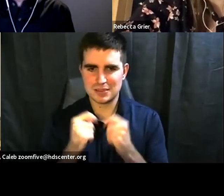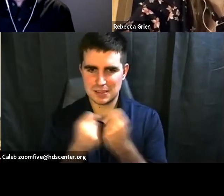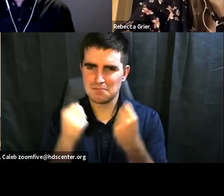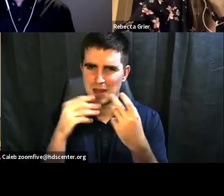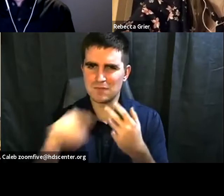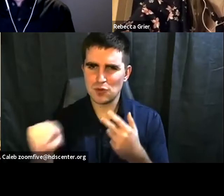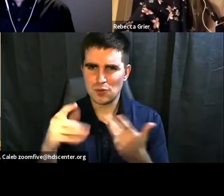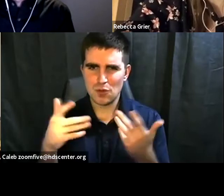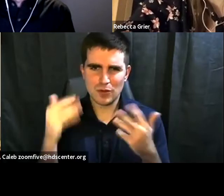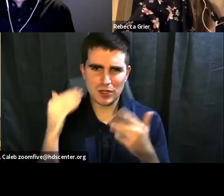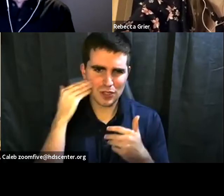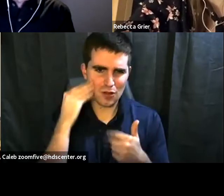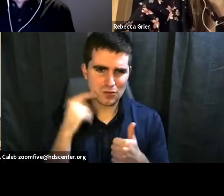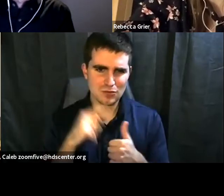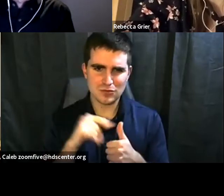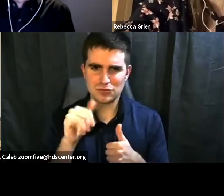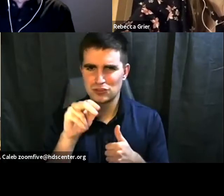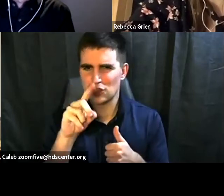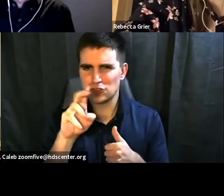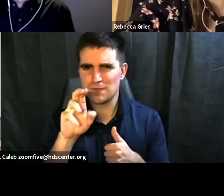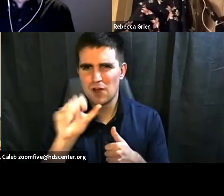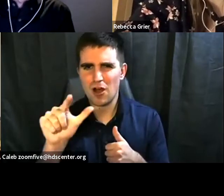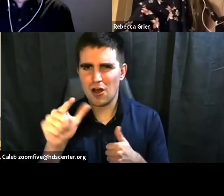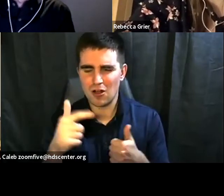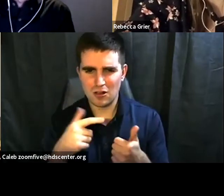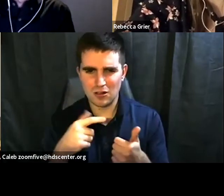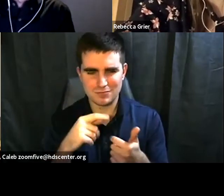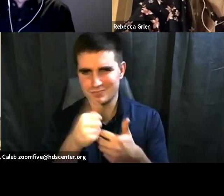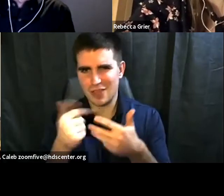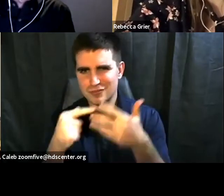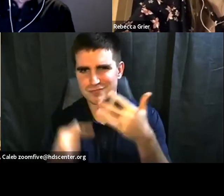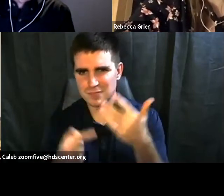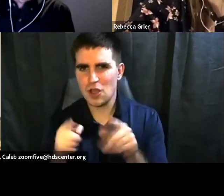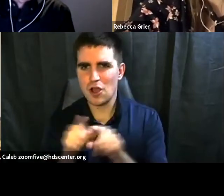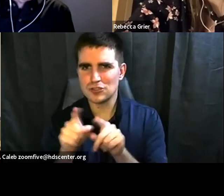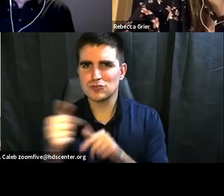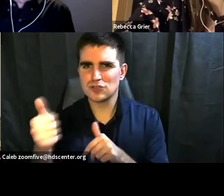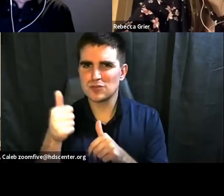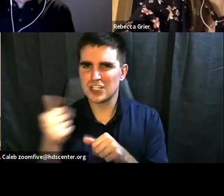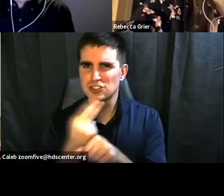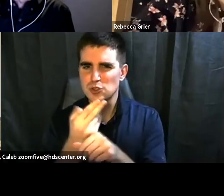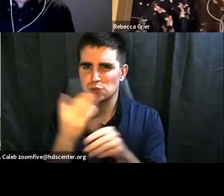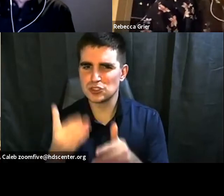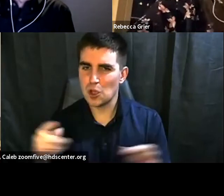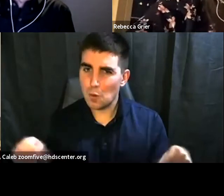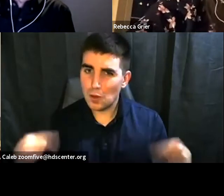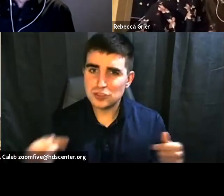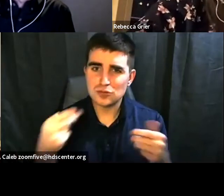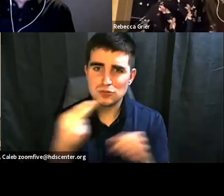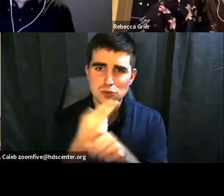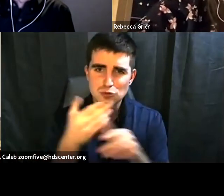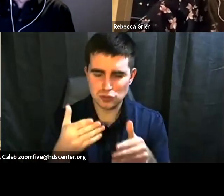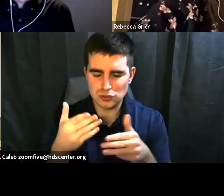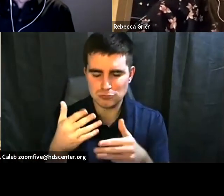know, like John Duvall and others that are also transportation users, wheelchair users who use